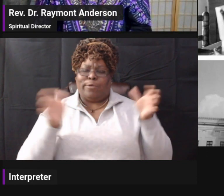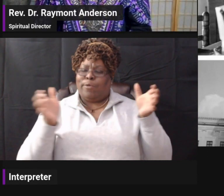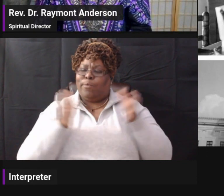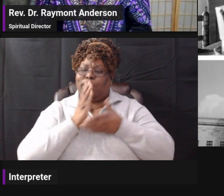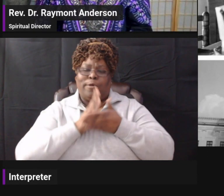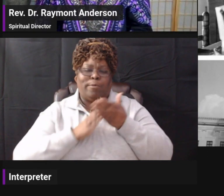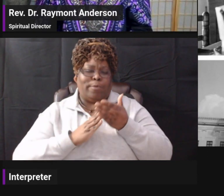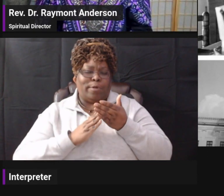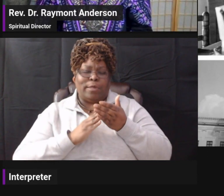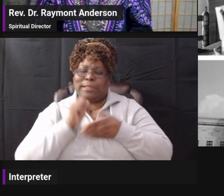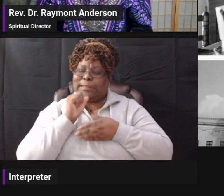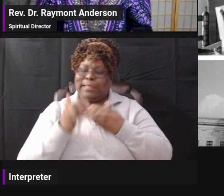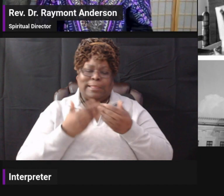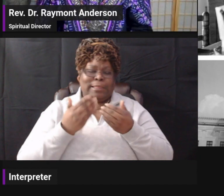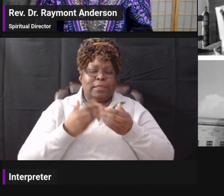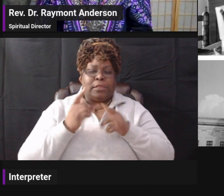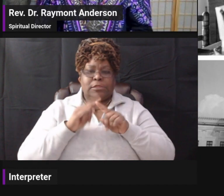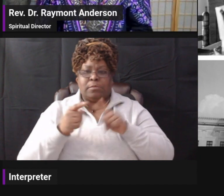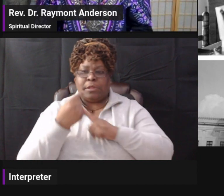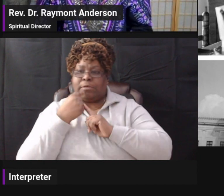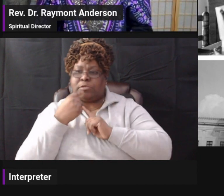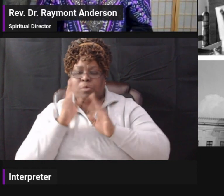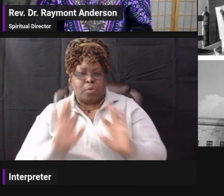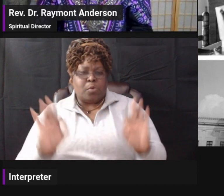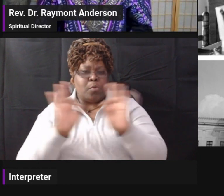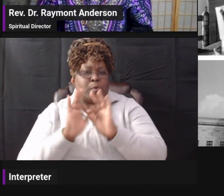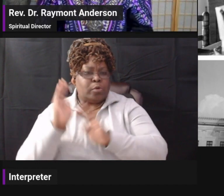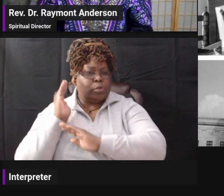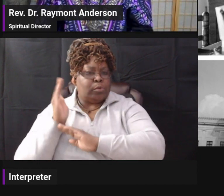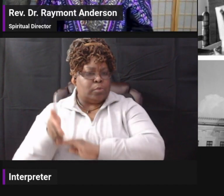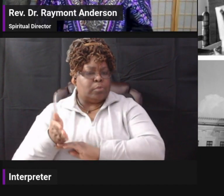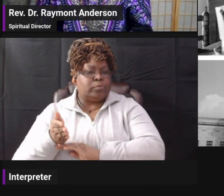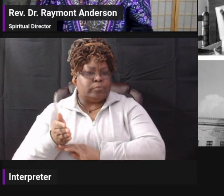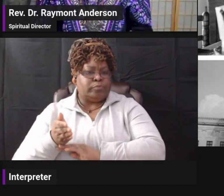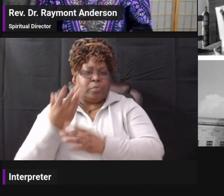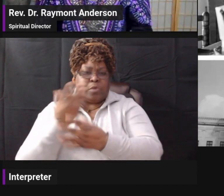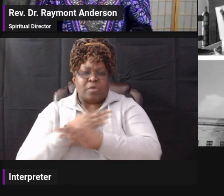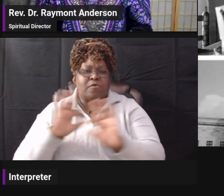our concerns. It's not, I'm not saying it's going to be easy. What I'm saying is it's going to be worth it.